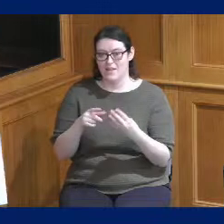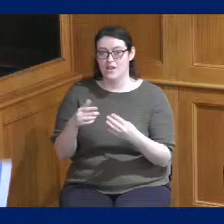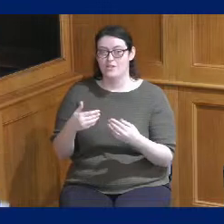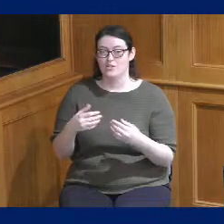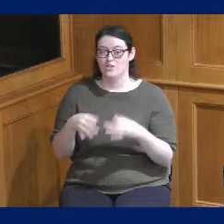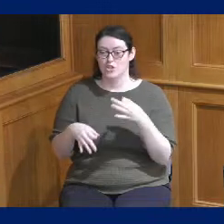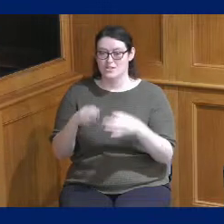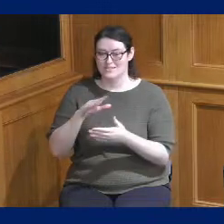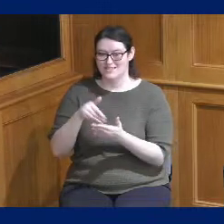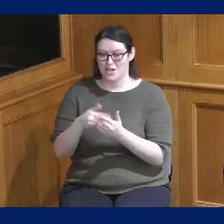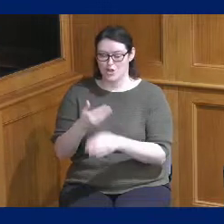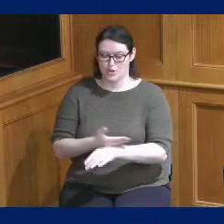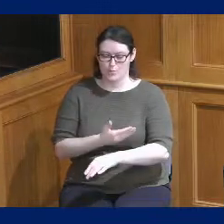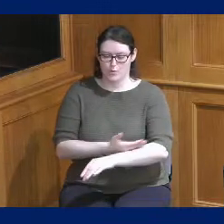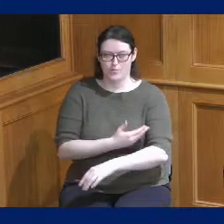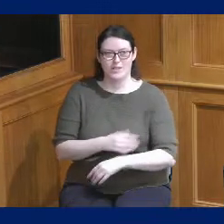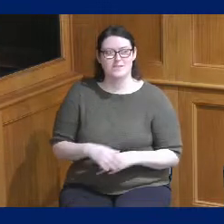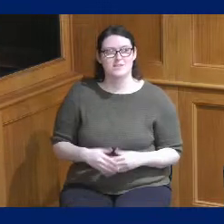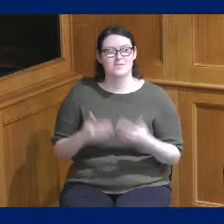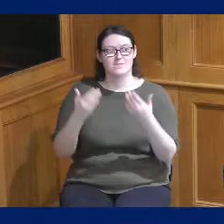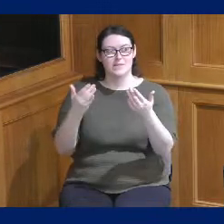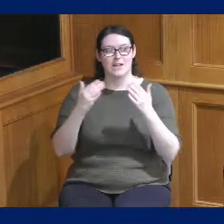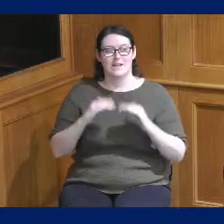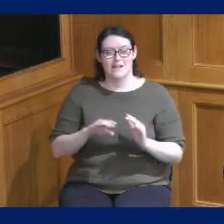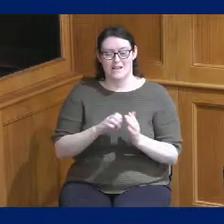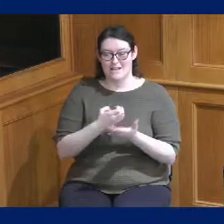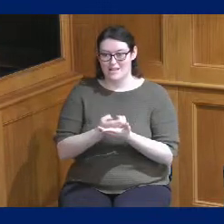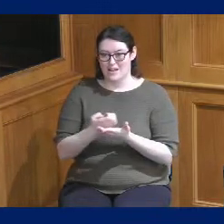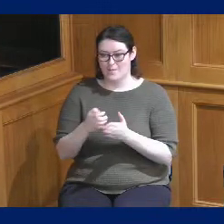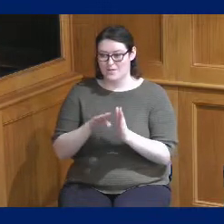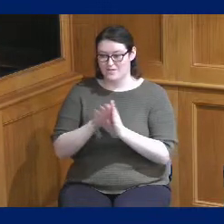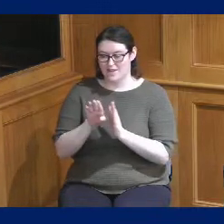In economic development, talked a little bit about this, but the